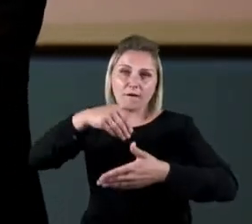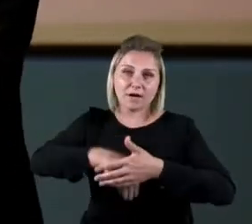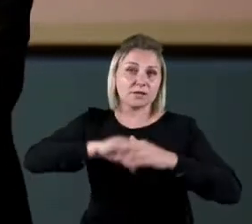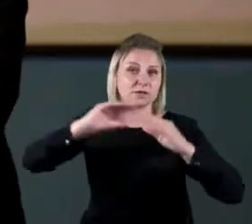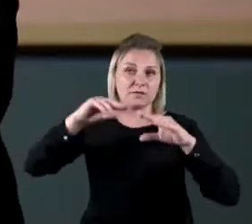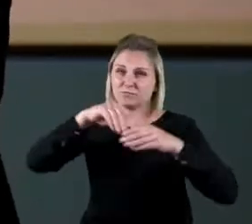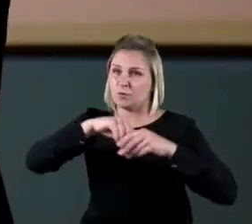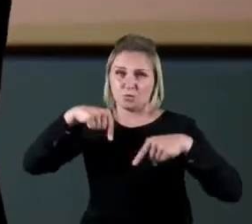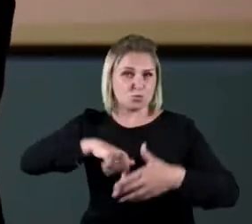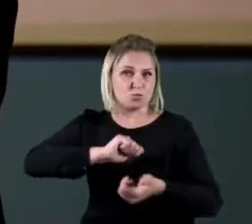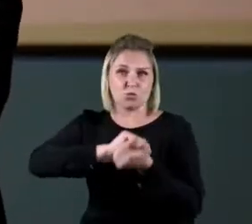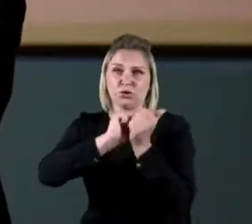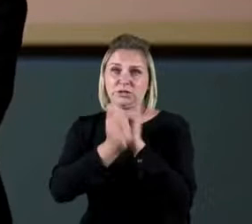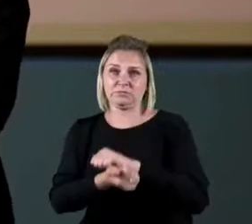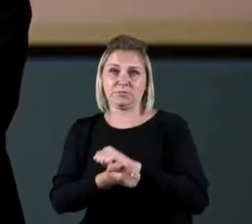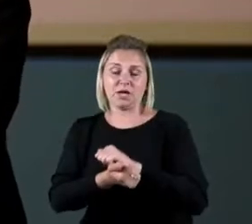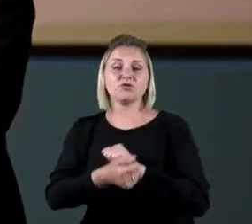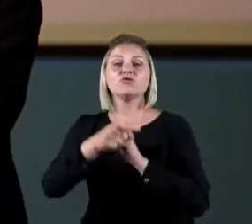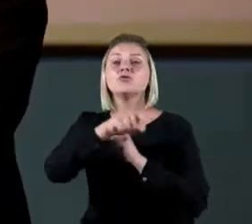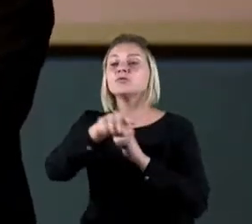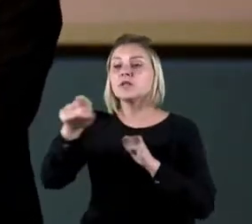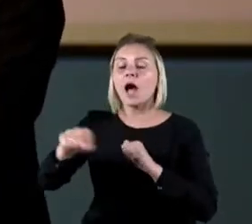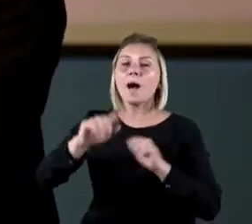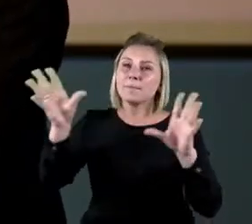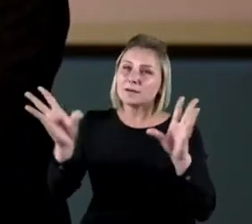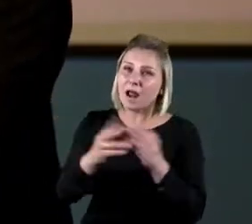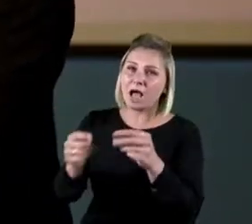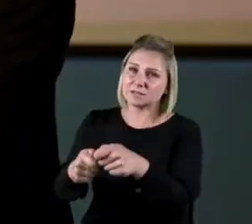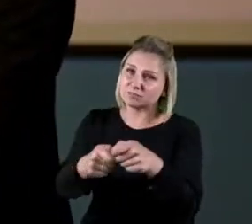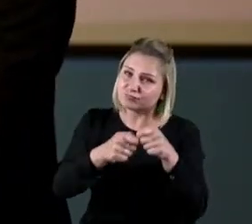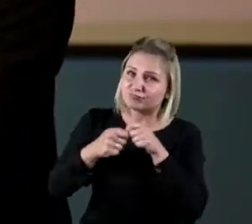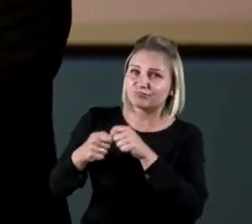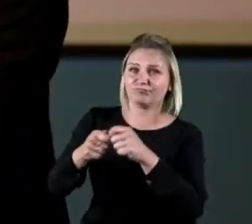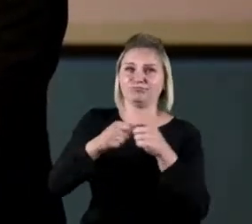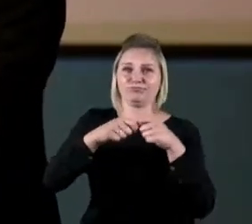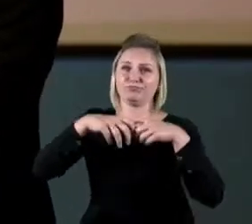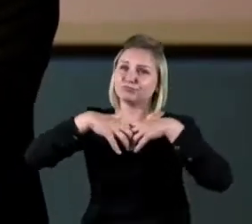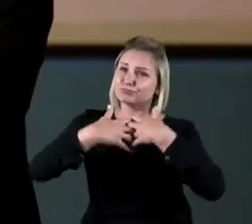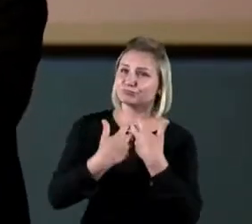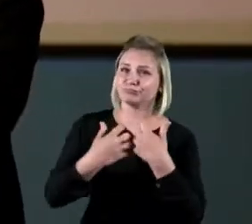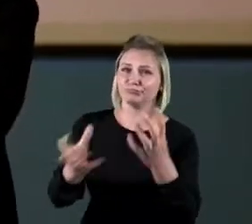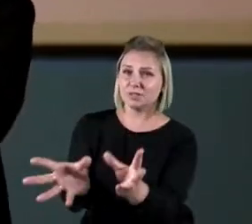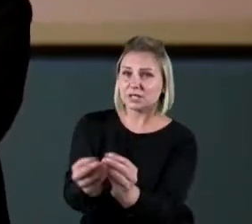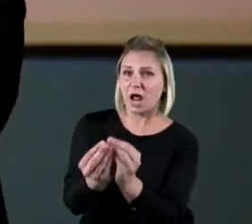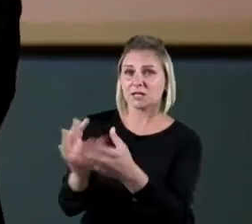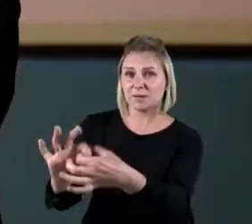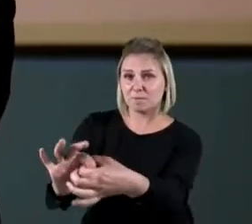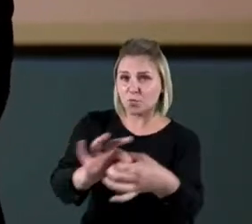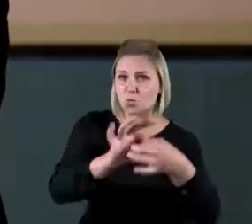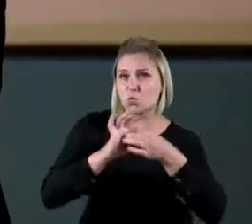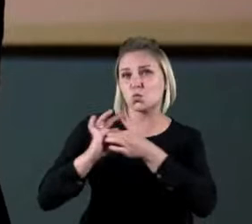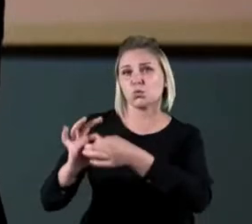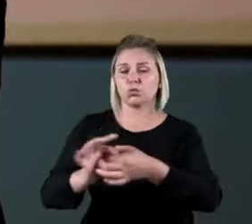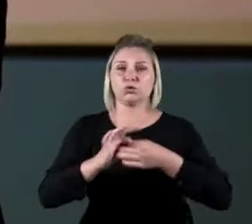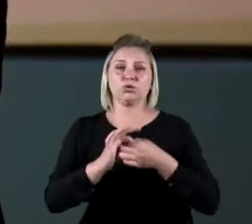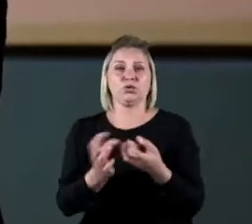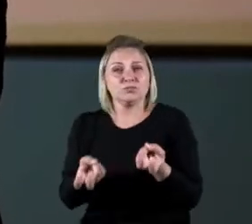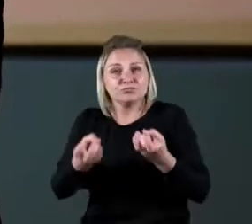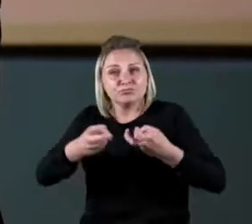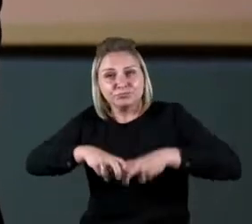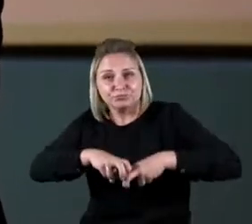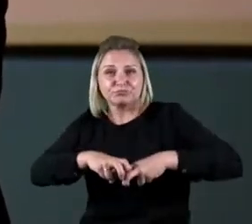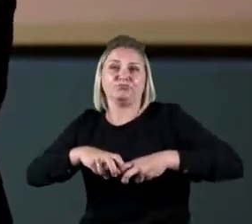country, in order to create more solidarity, more integration, more capacity to join forces, and to create humanitarian